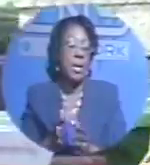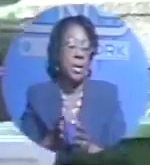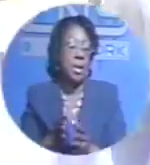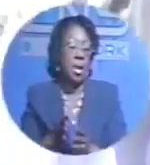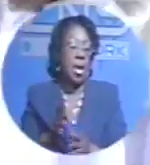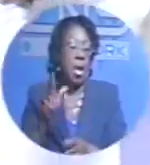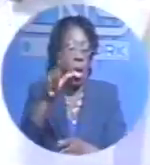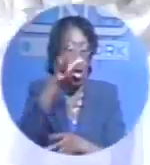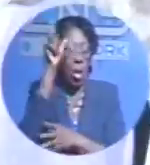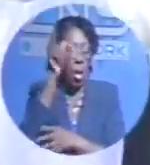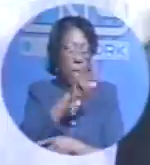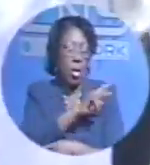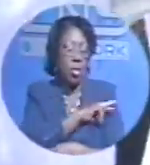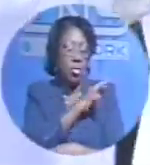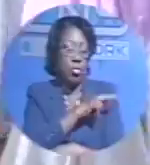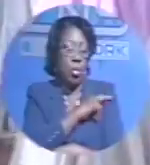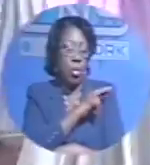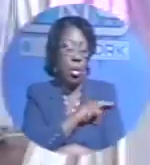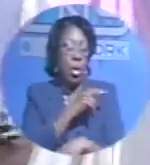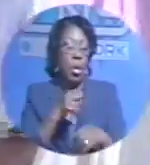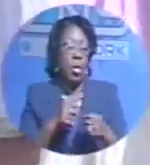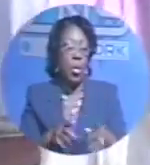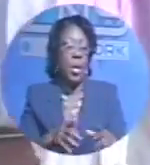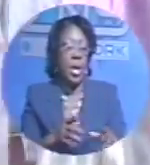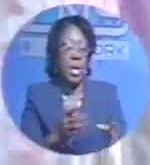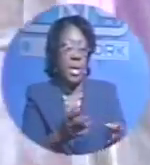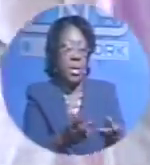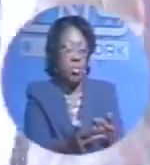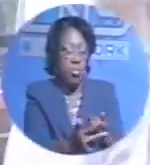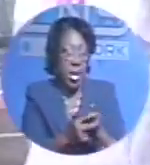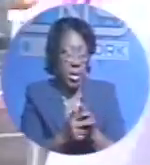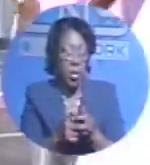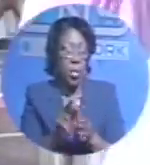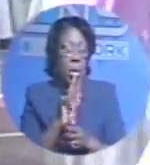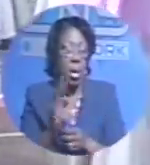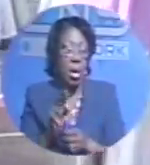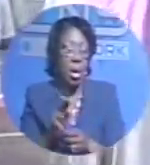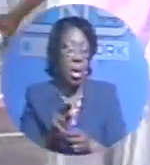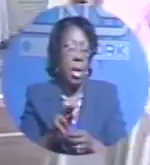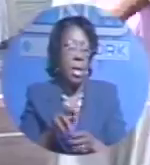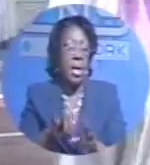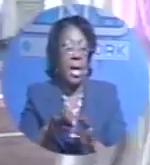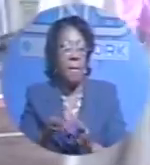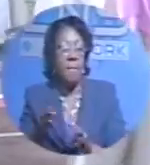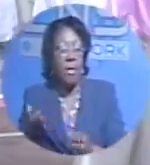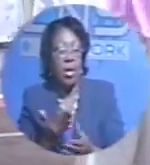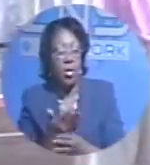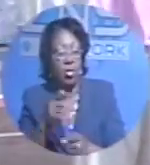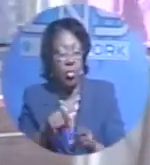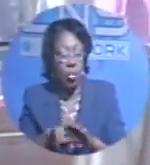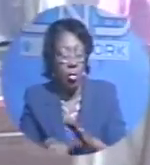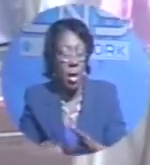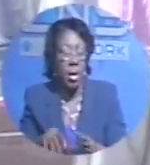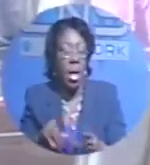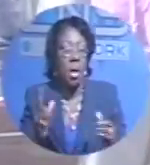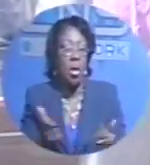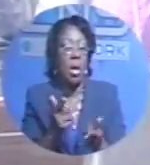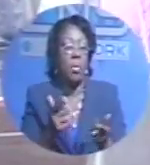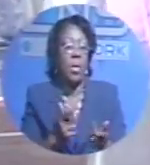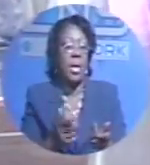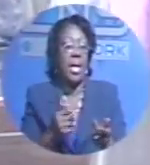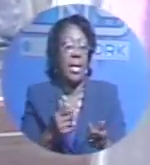into action to quickly rescue her and about 50 others. They are falling through the cracks. A lot were getting pregnant and bringing